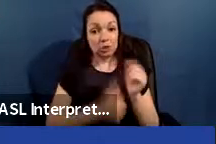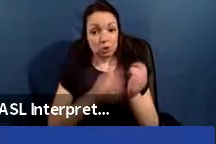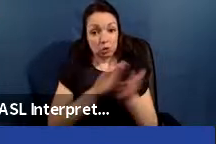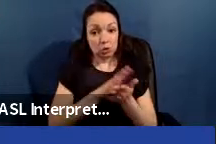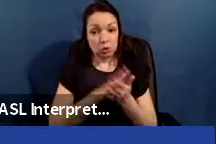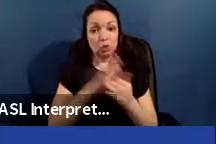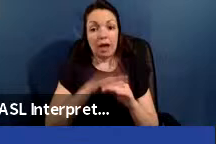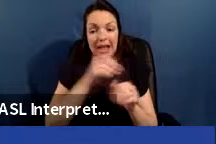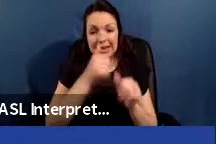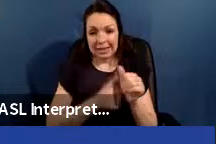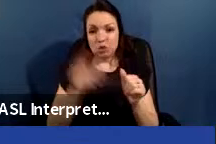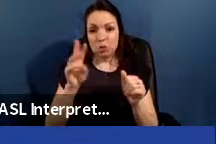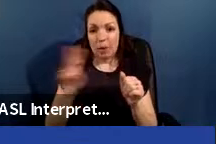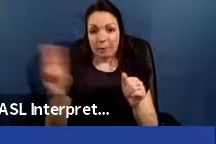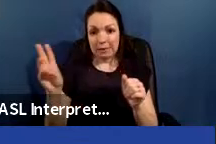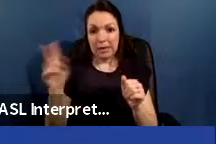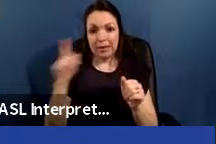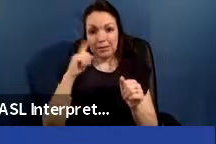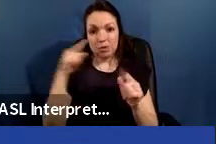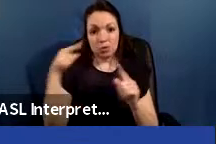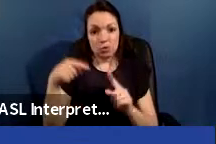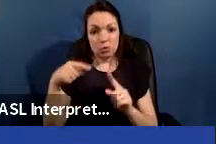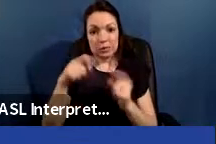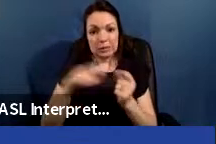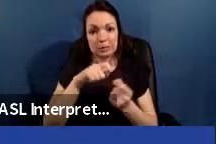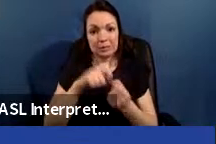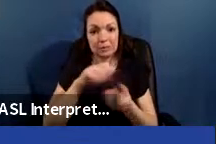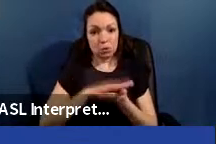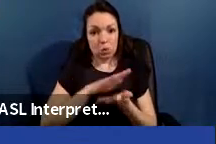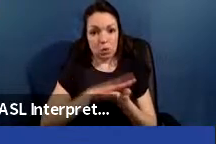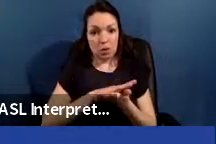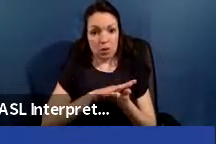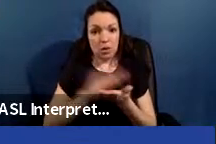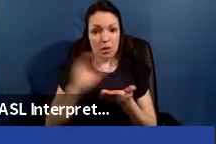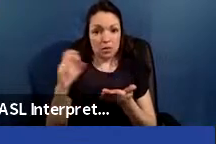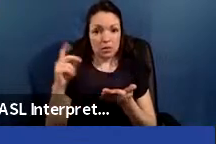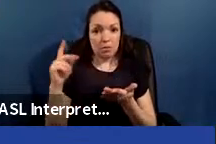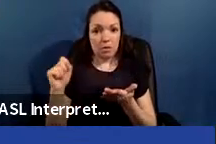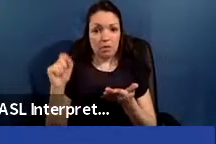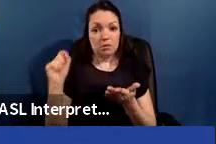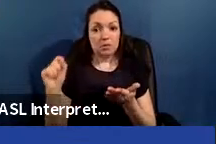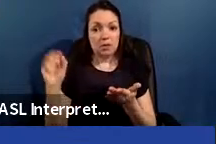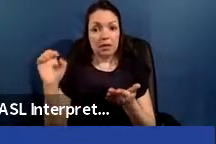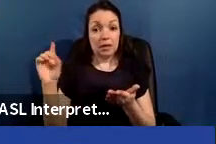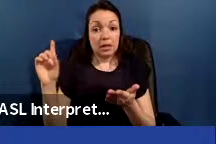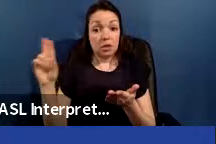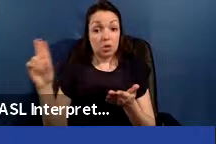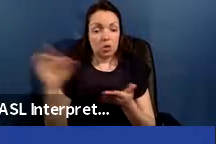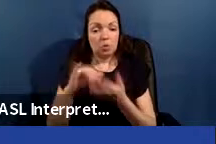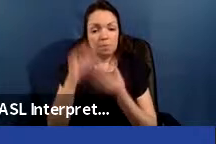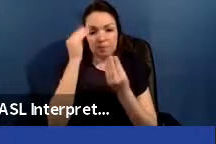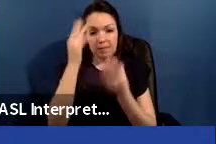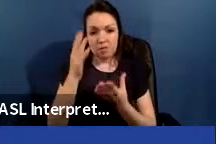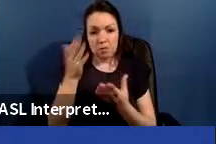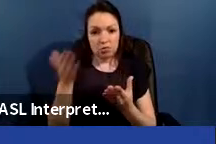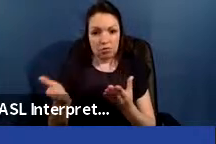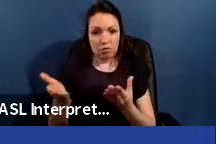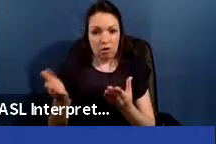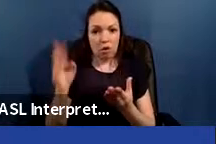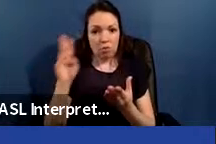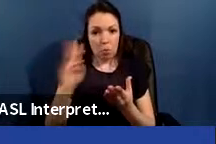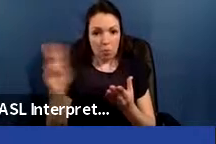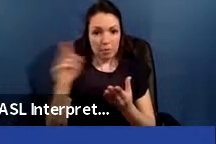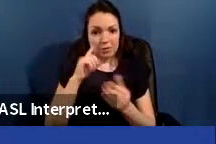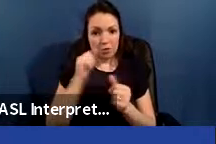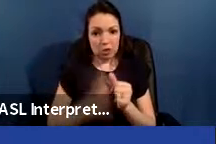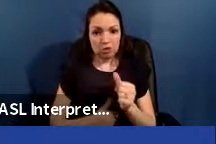on each school's website. If they go to the on cps.edu, that information is on the webpage for each